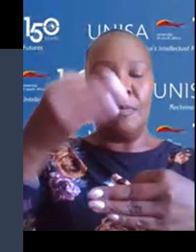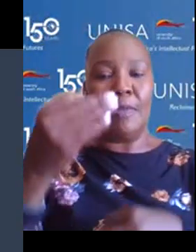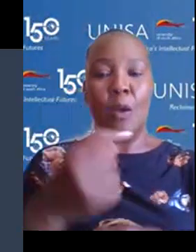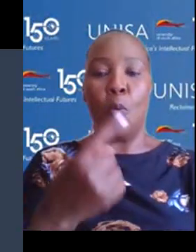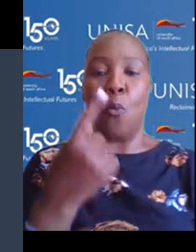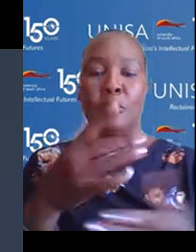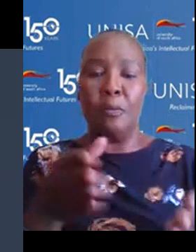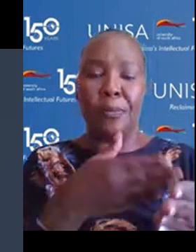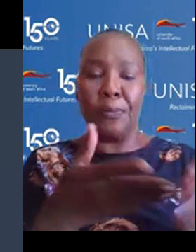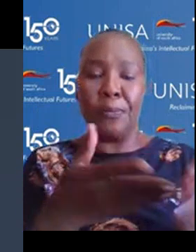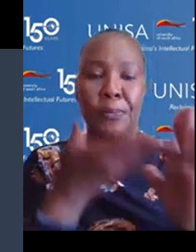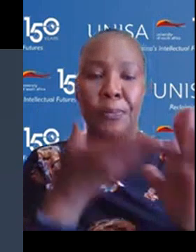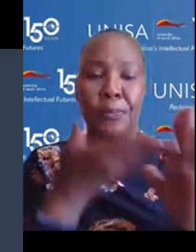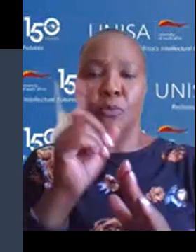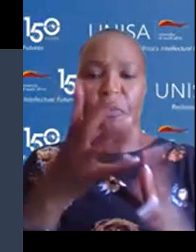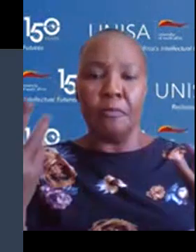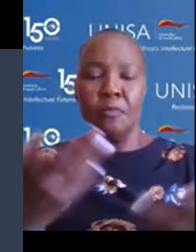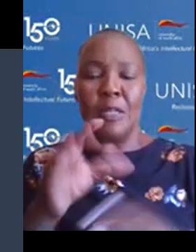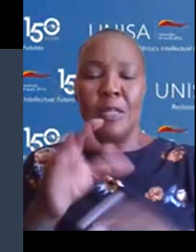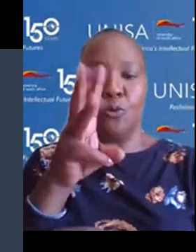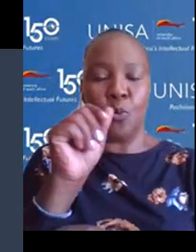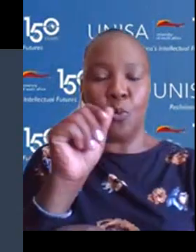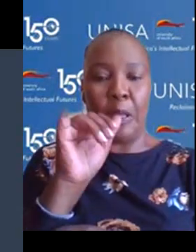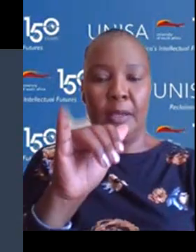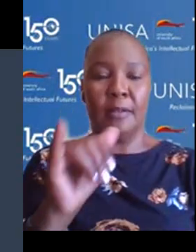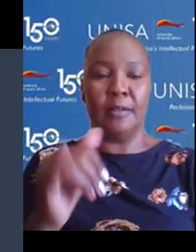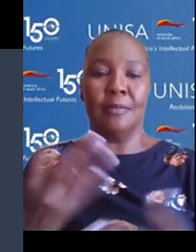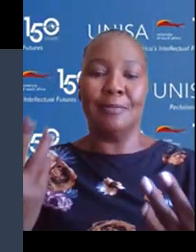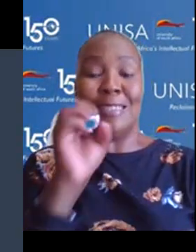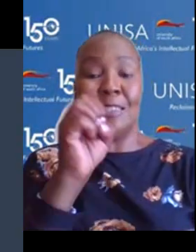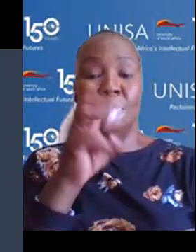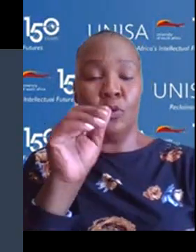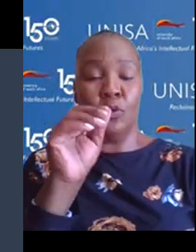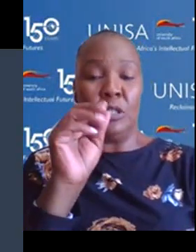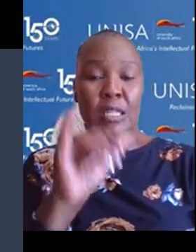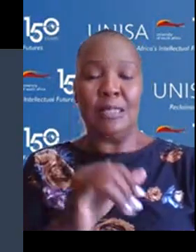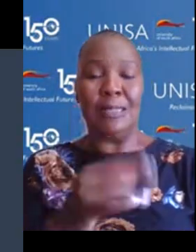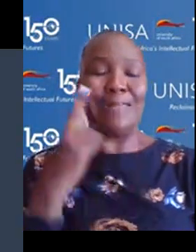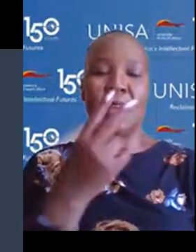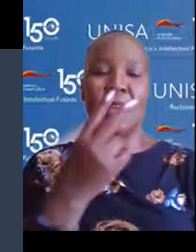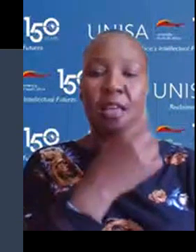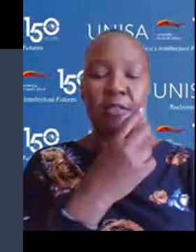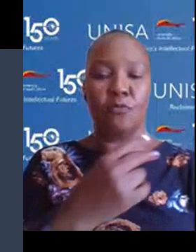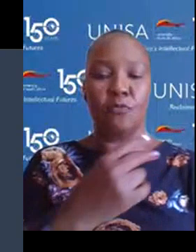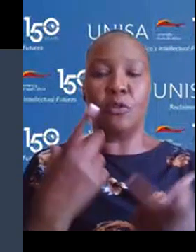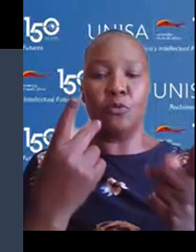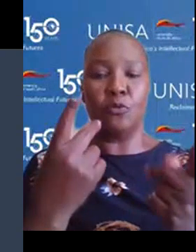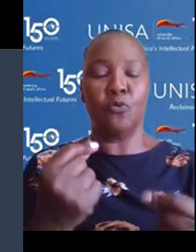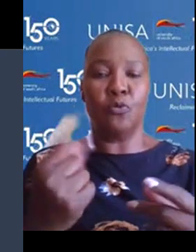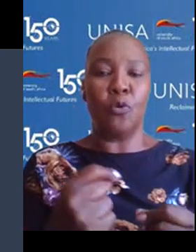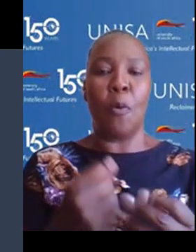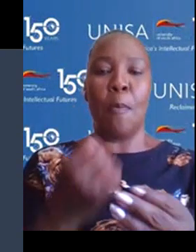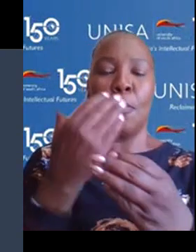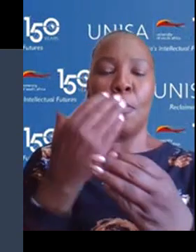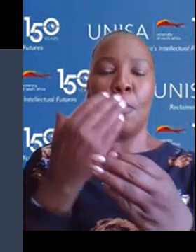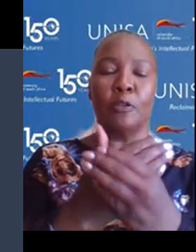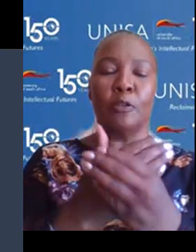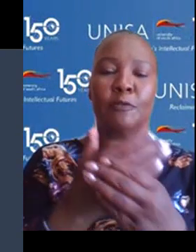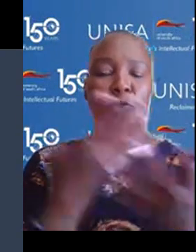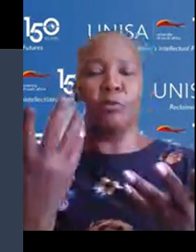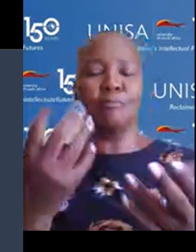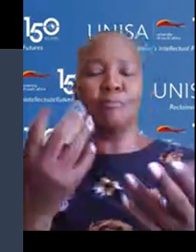list that we will be looking at is Sway specifically. And Sway is actually very nice if you want to do portfolios, as I mentioned, your